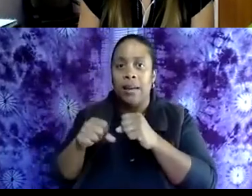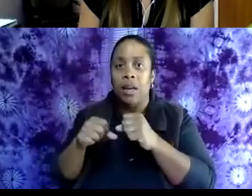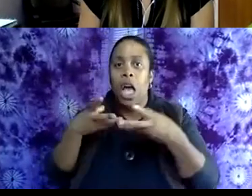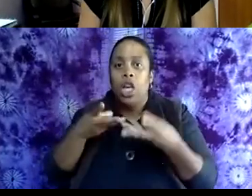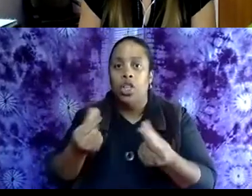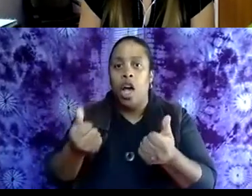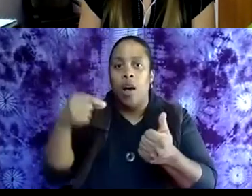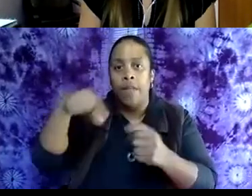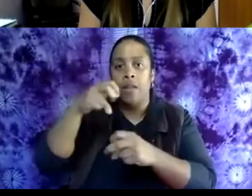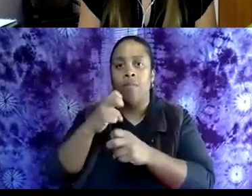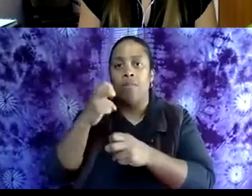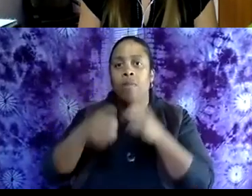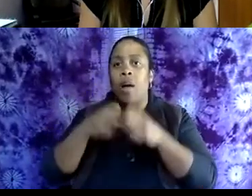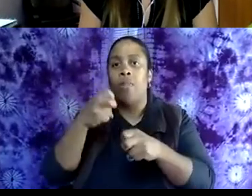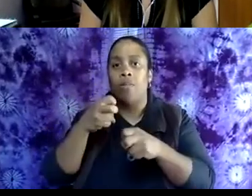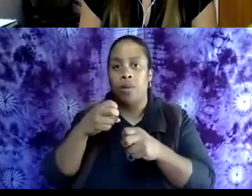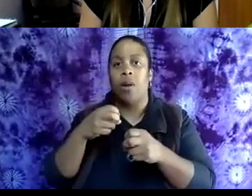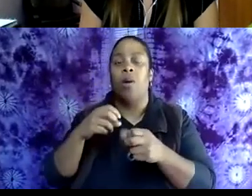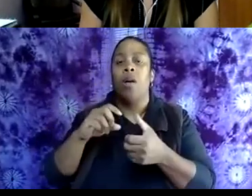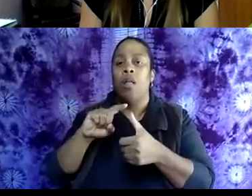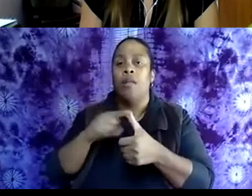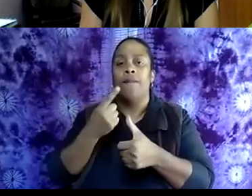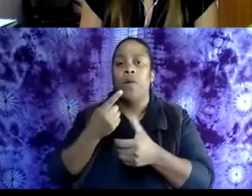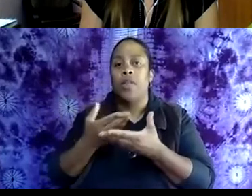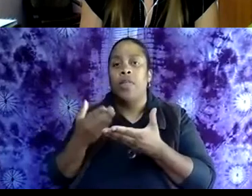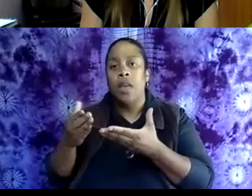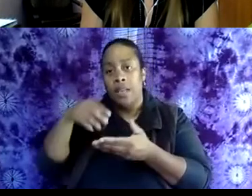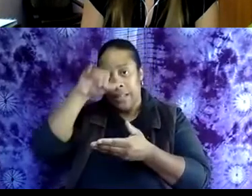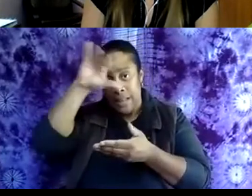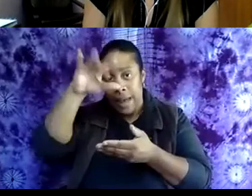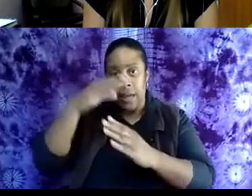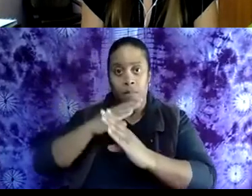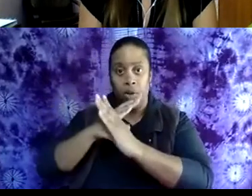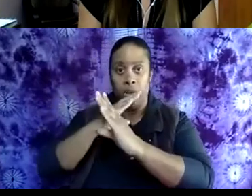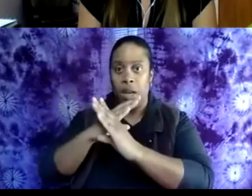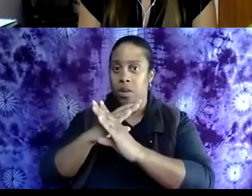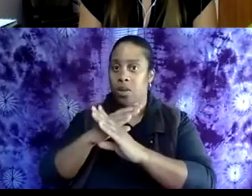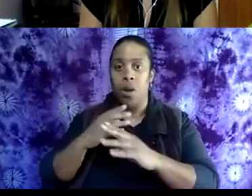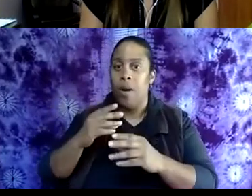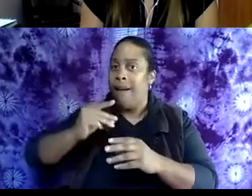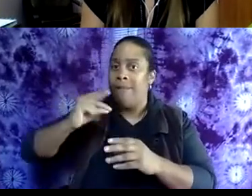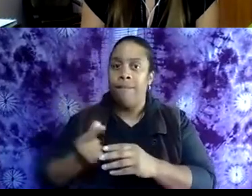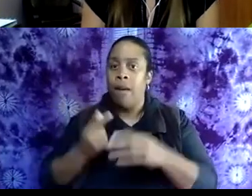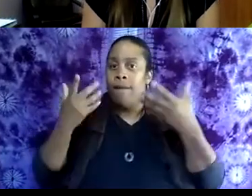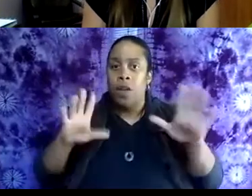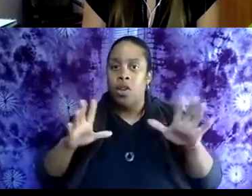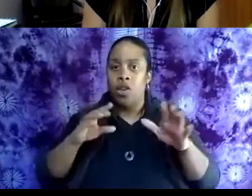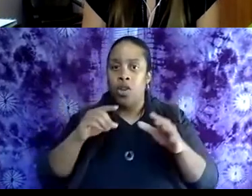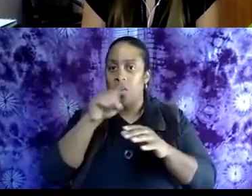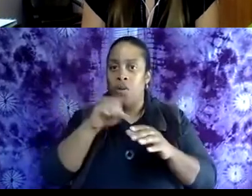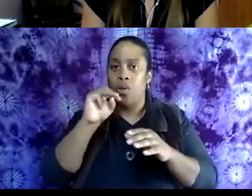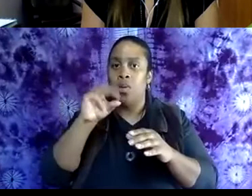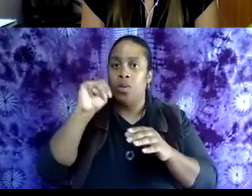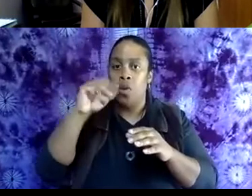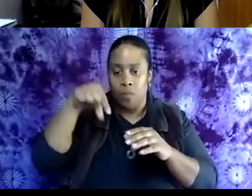is psychic protection. It's the first thing to start, like immediately after we are done here, get on the internet, start studying up